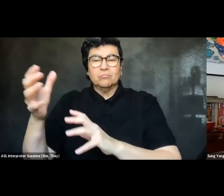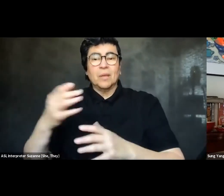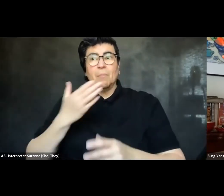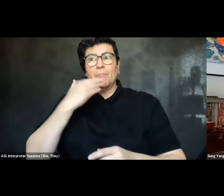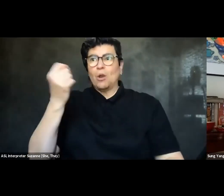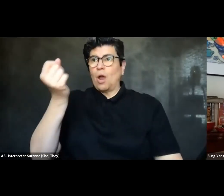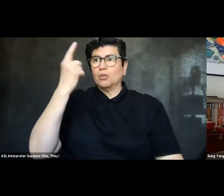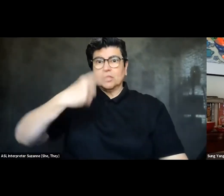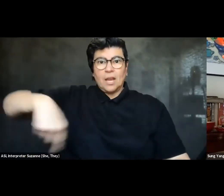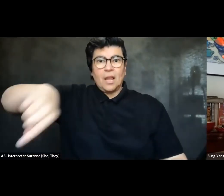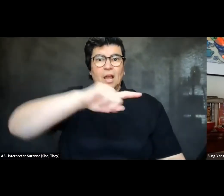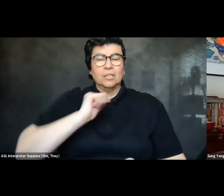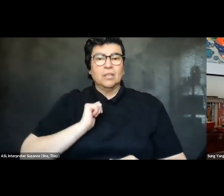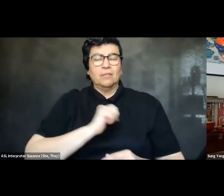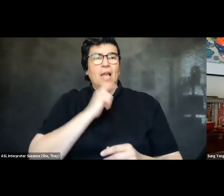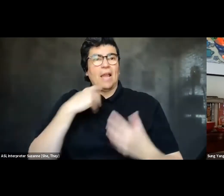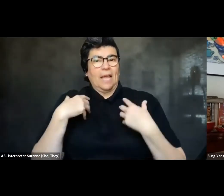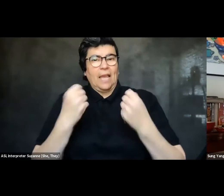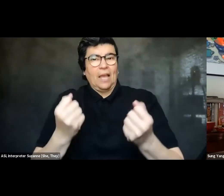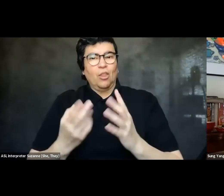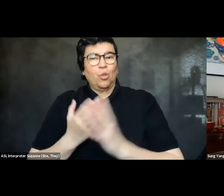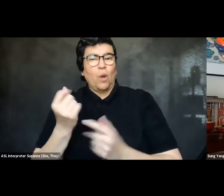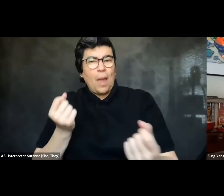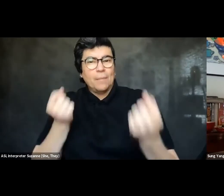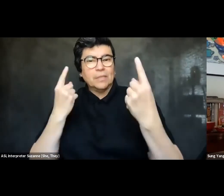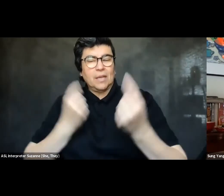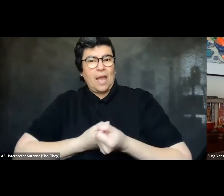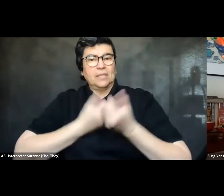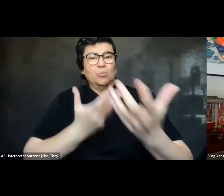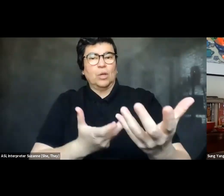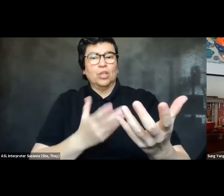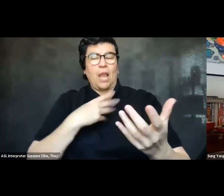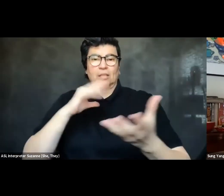and heal through empathy, expression, and storytelling.